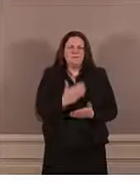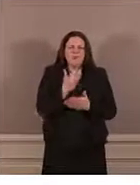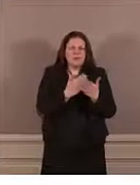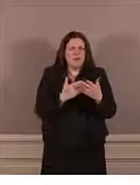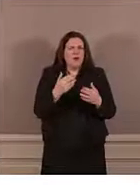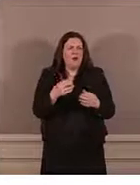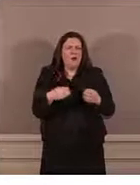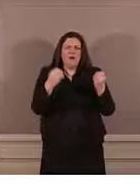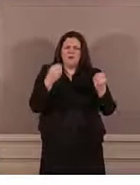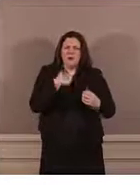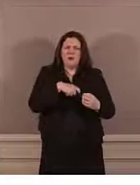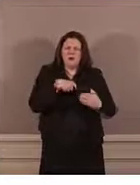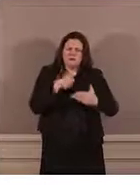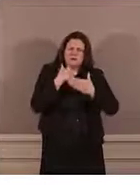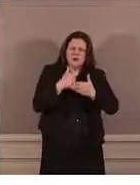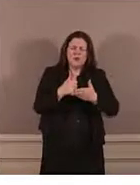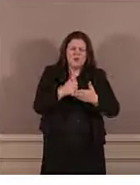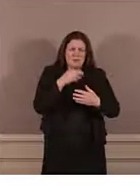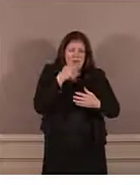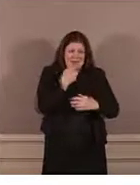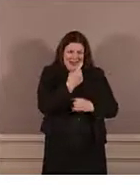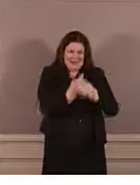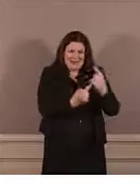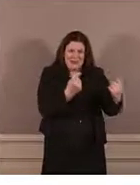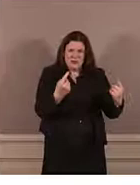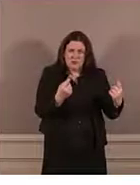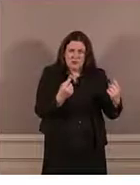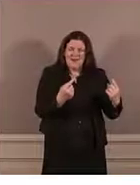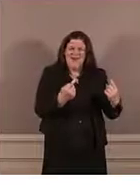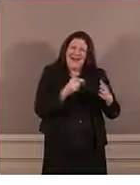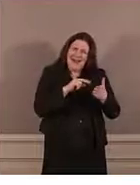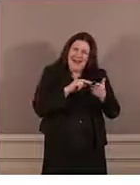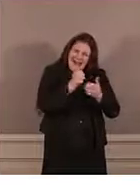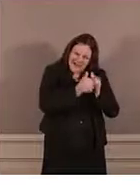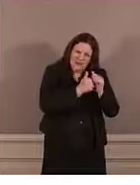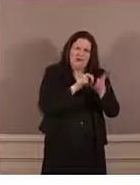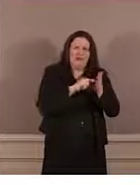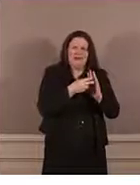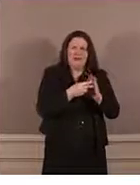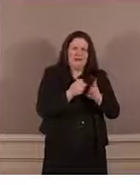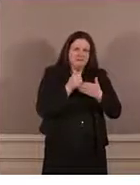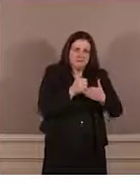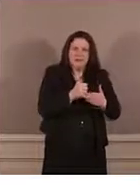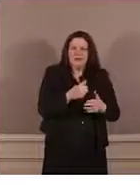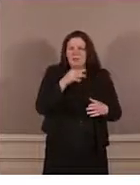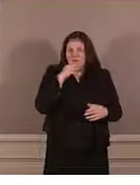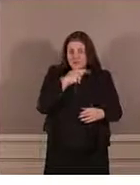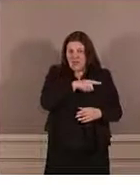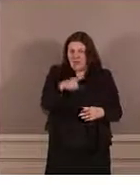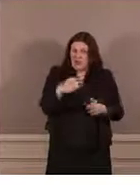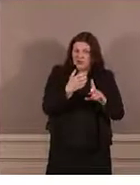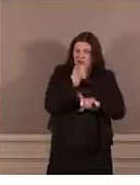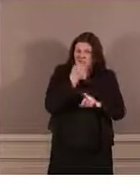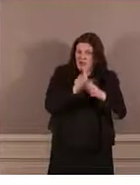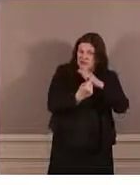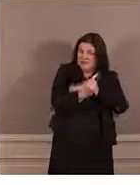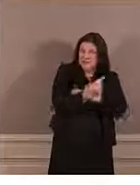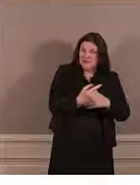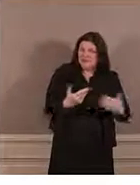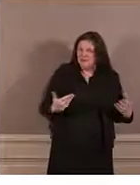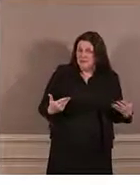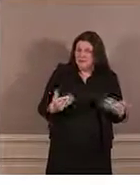of support that facilitated individual action plans and helped service users achieve independence, and